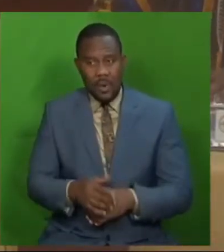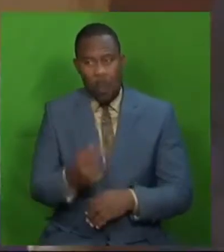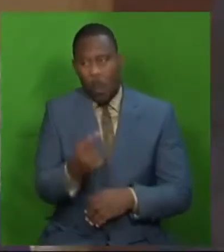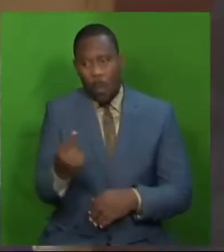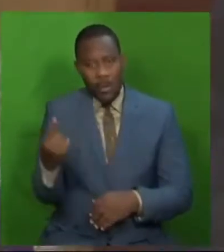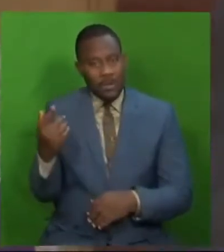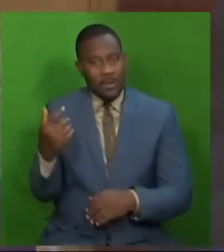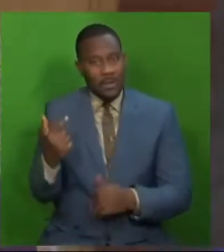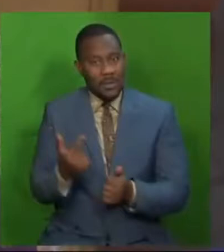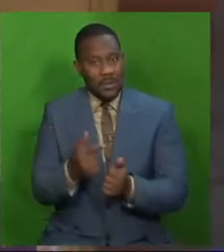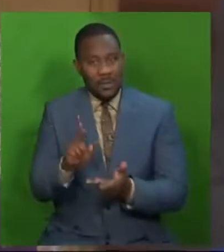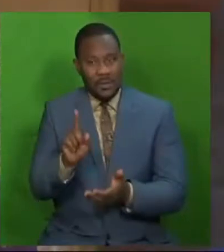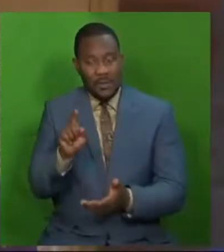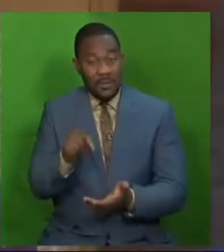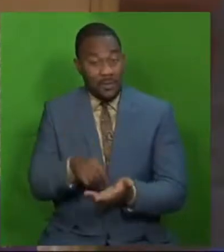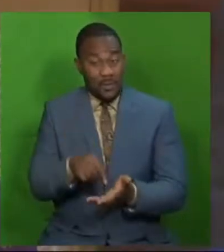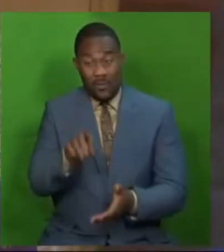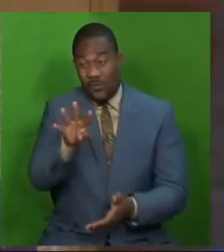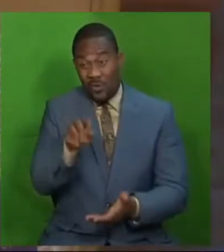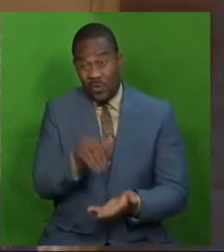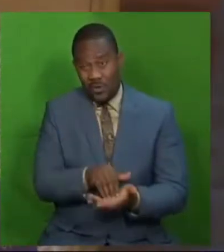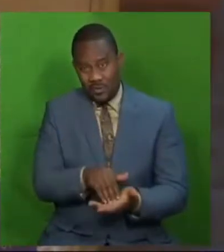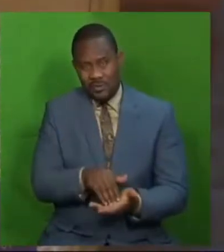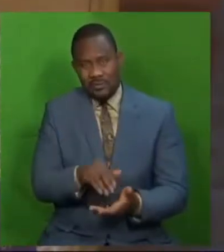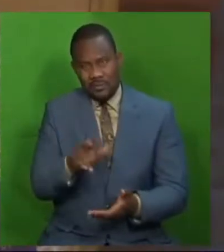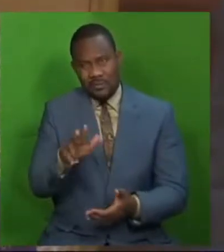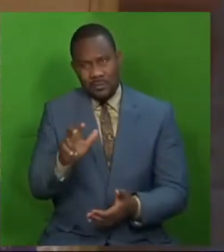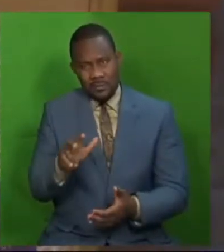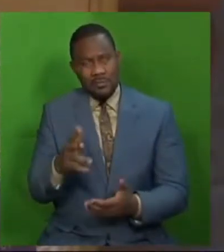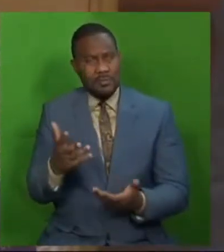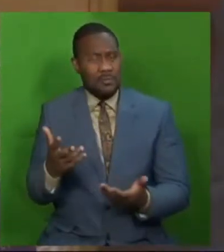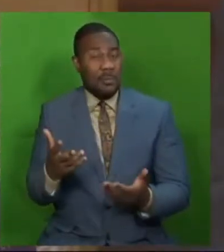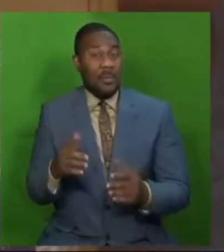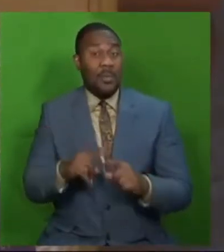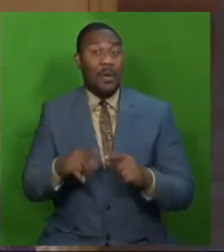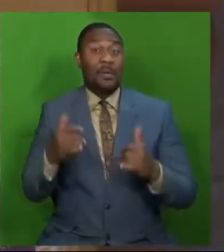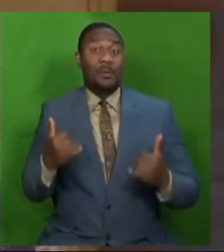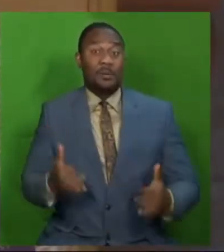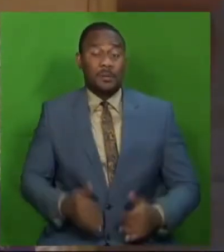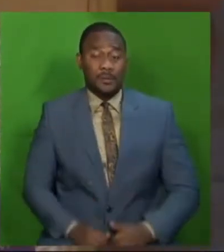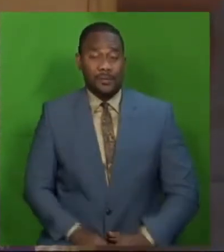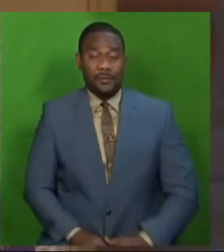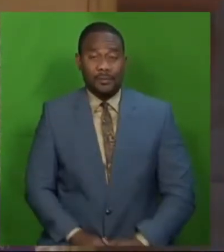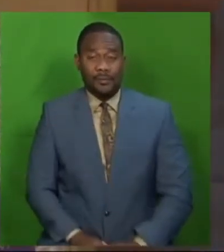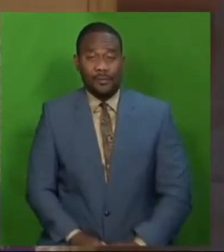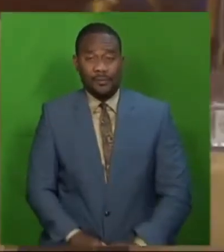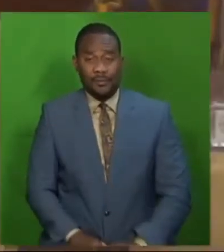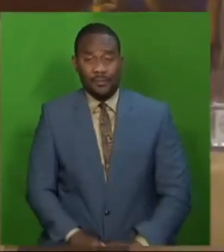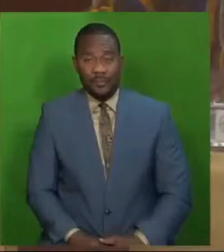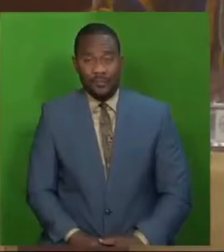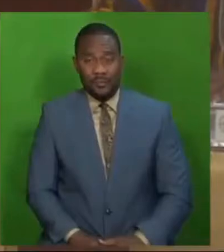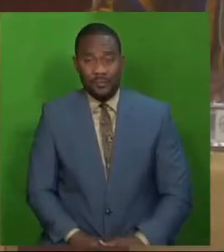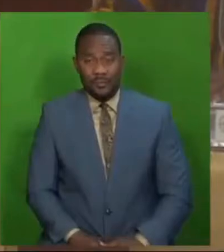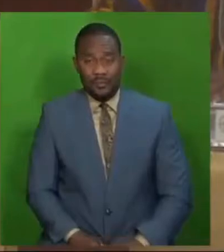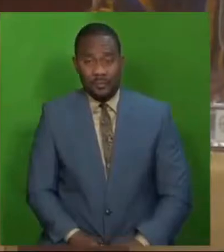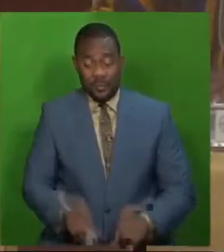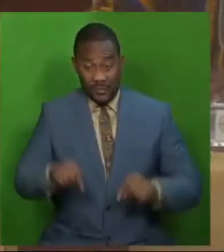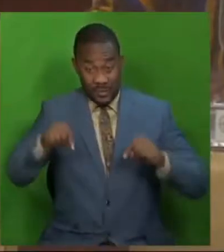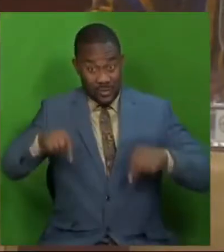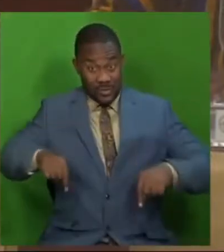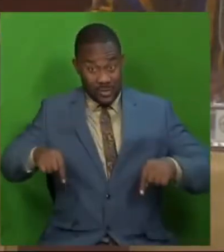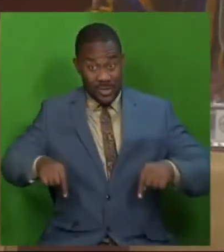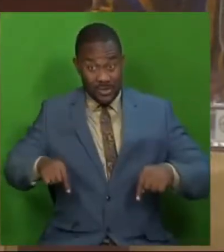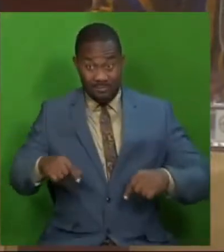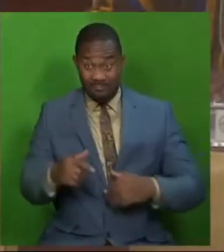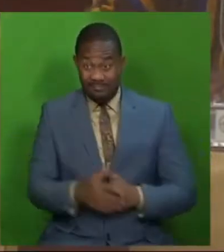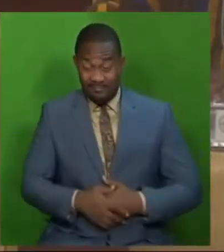4,300 Ghana cedis. Today, in 2016, 4,300. Today, if